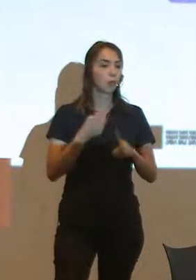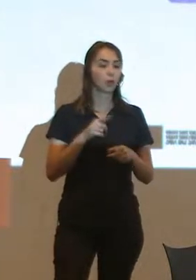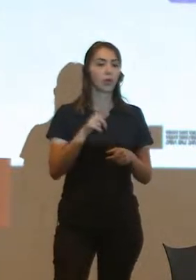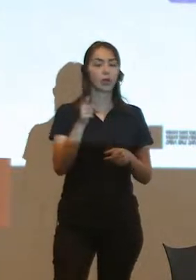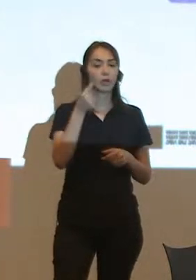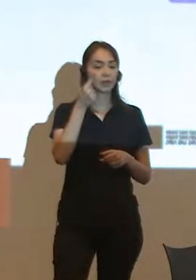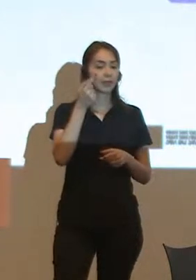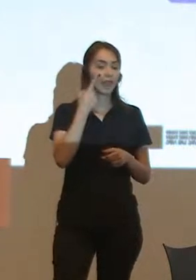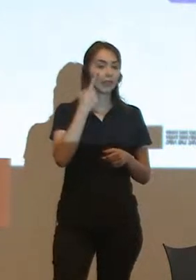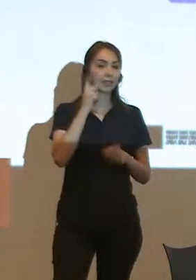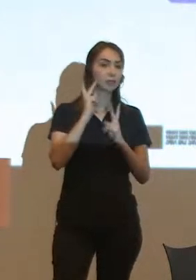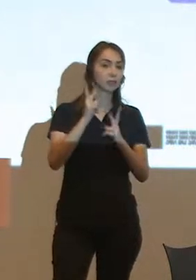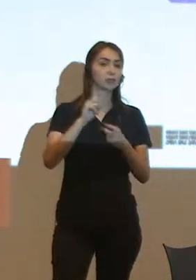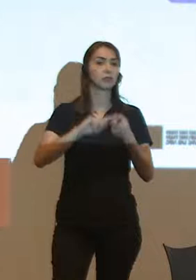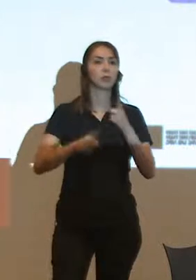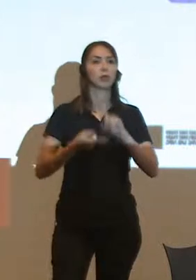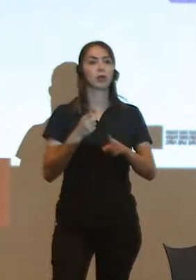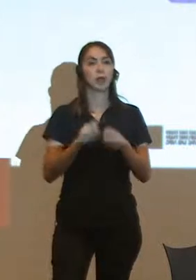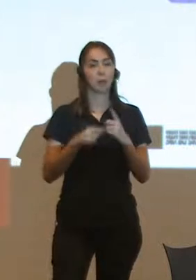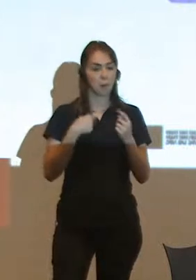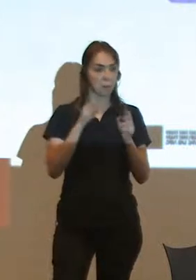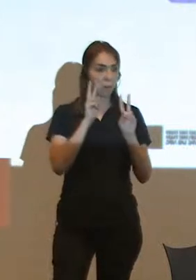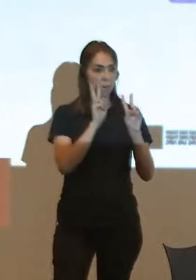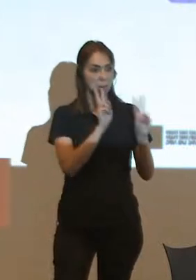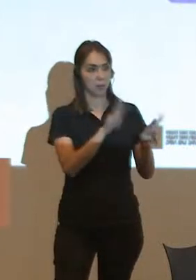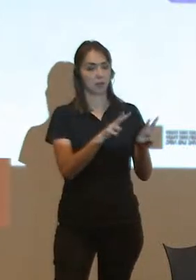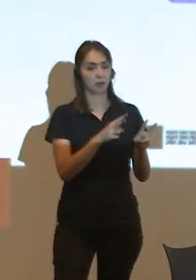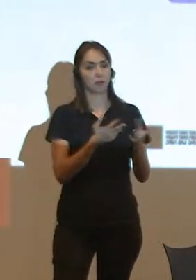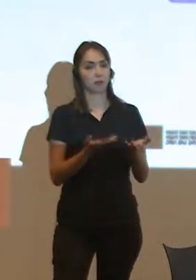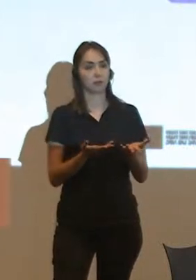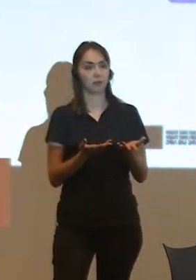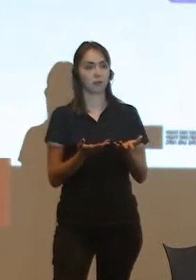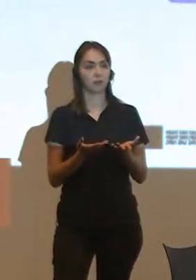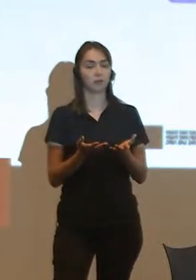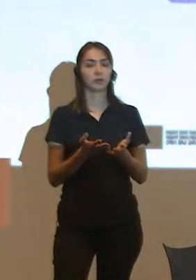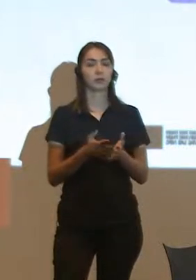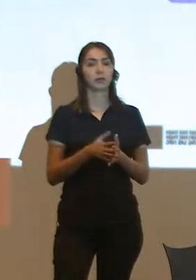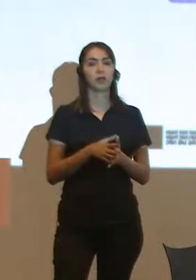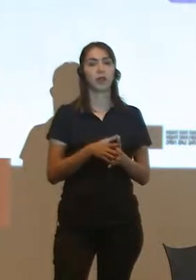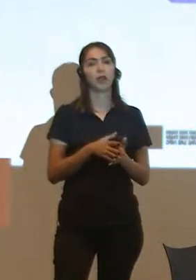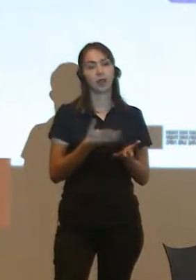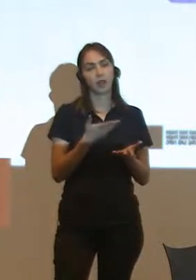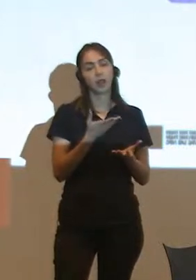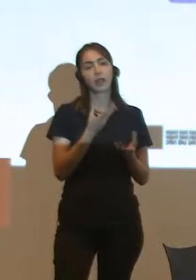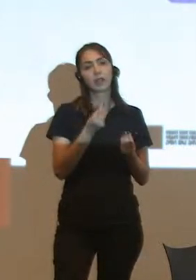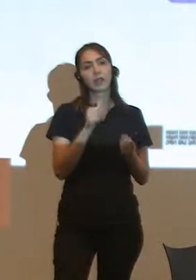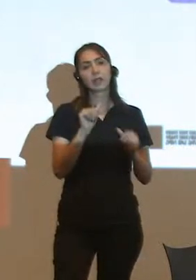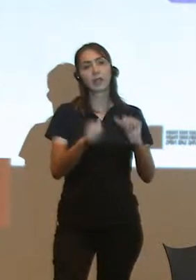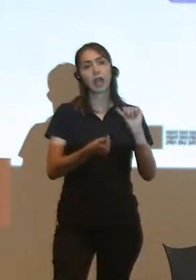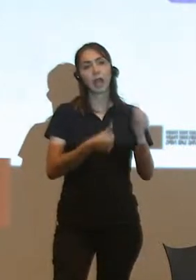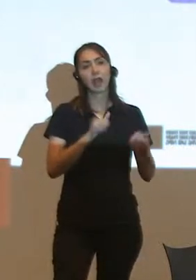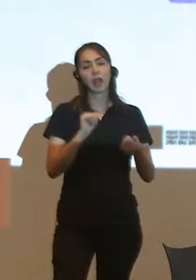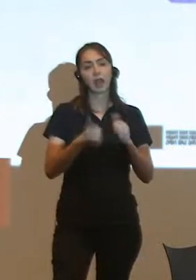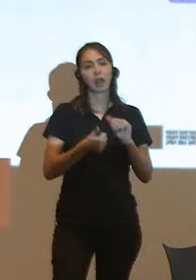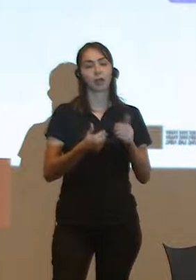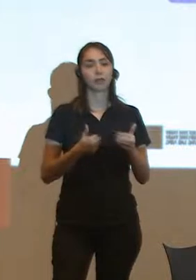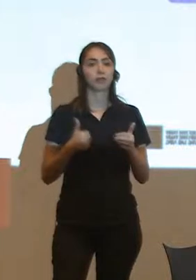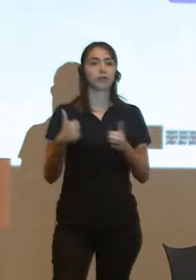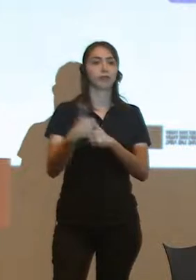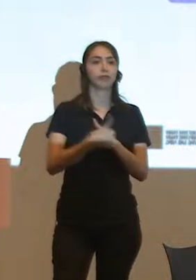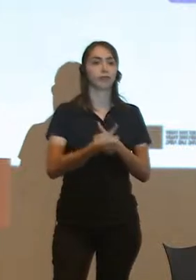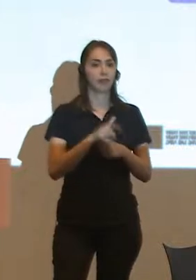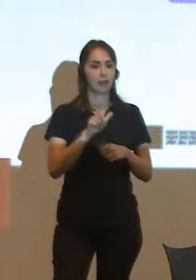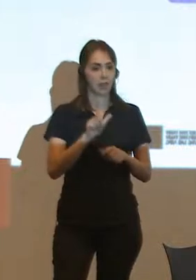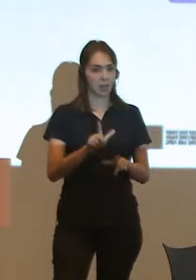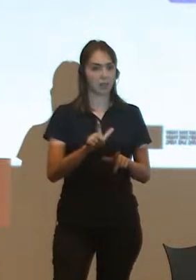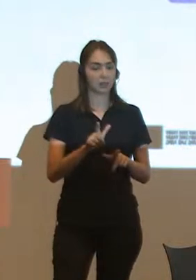they only emphasize the values but they do not point out any political party